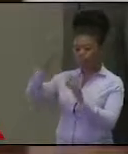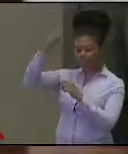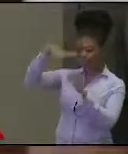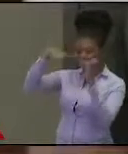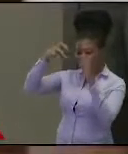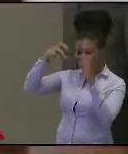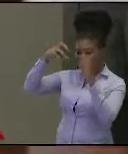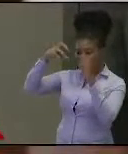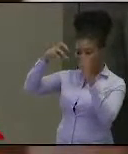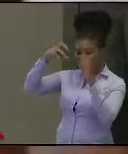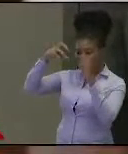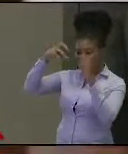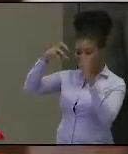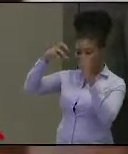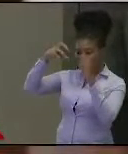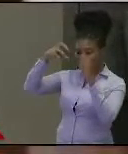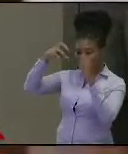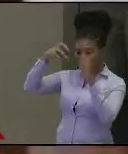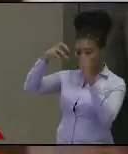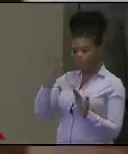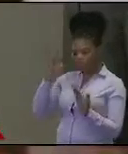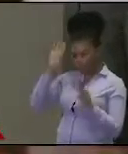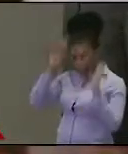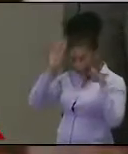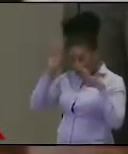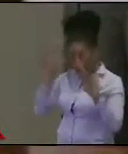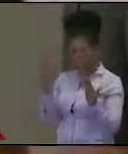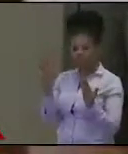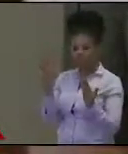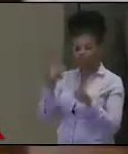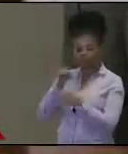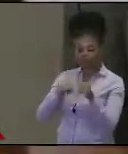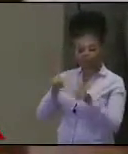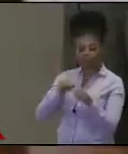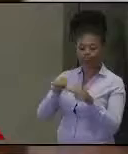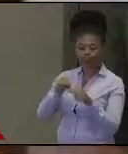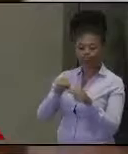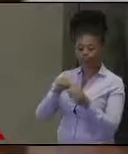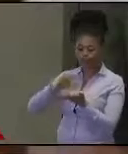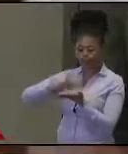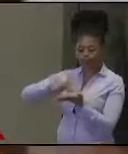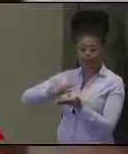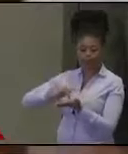playing fields, creches, as well as social centers.